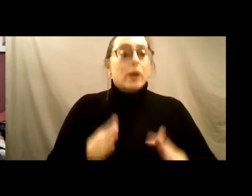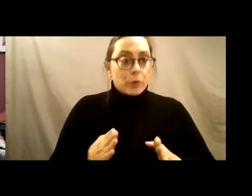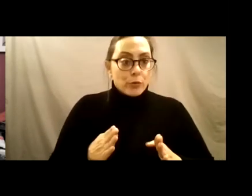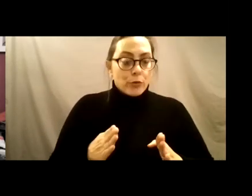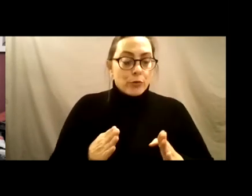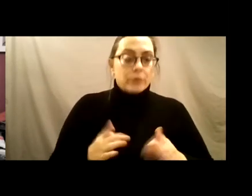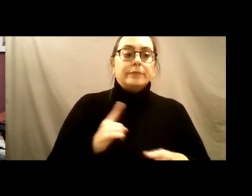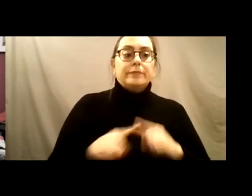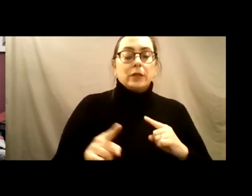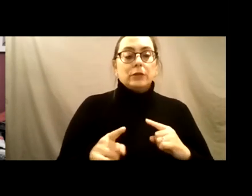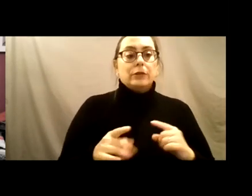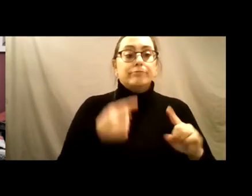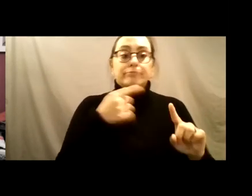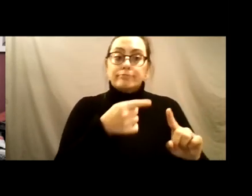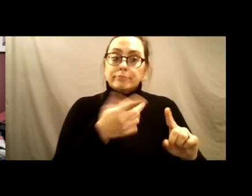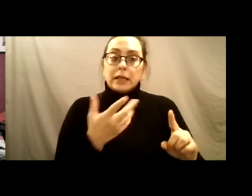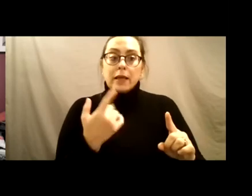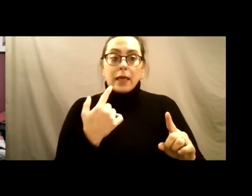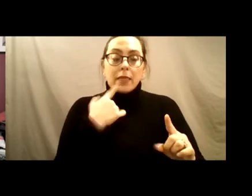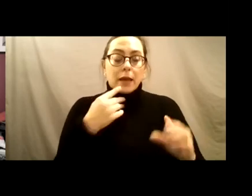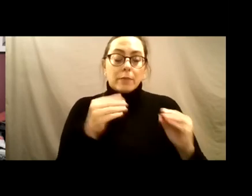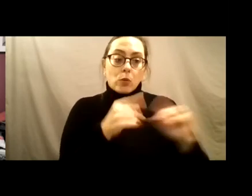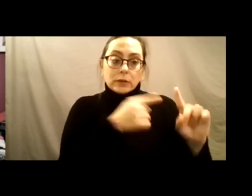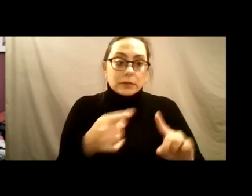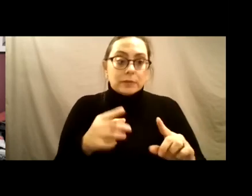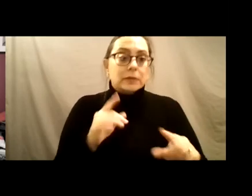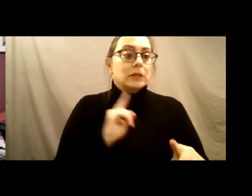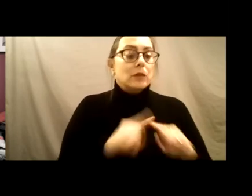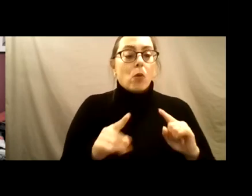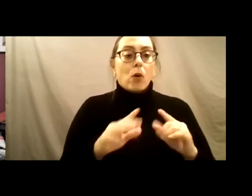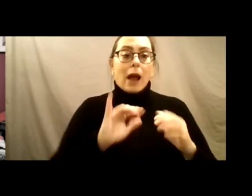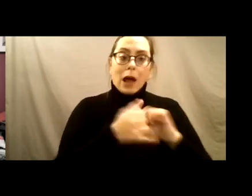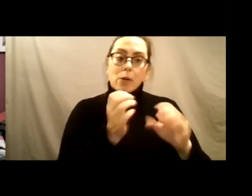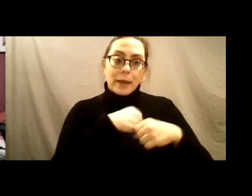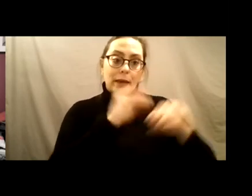to highlight the elements that they might want to draw attention to, such as lighting or composition.